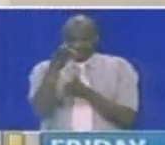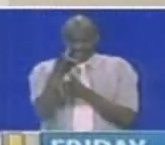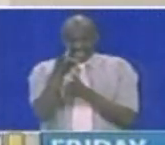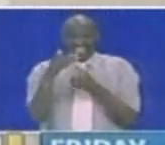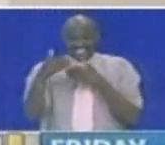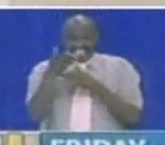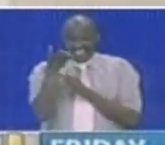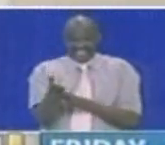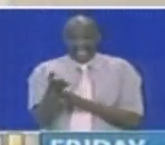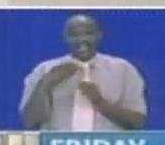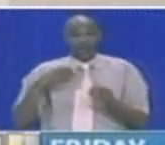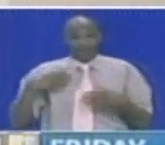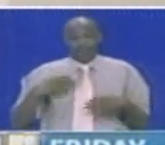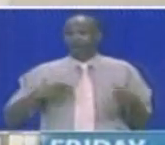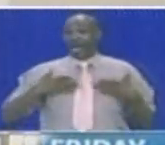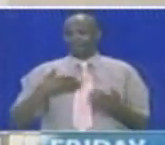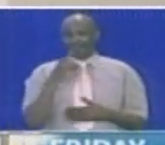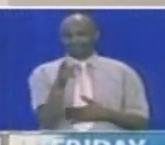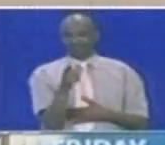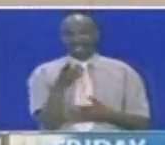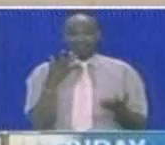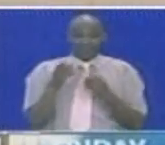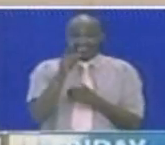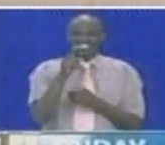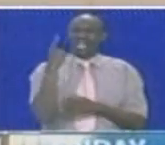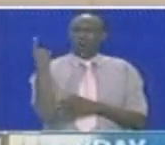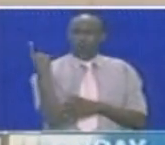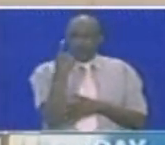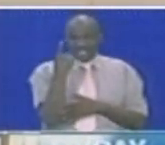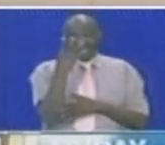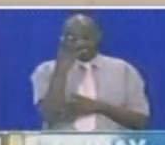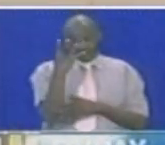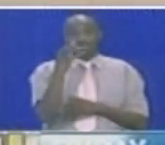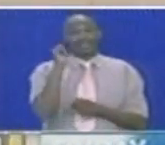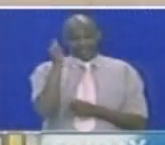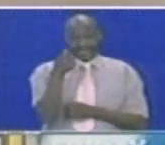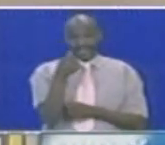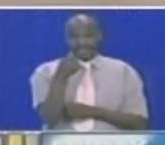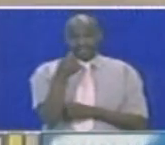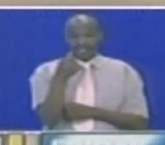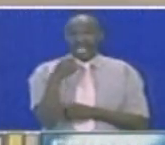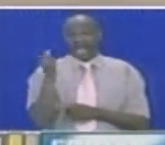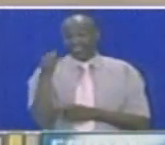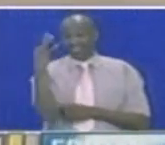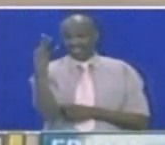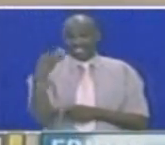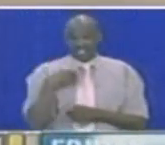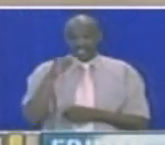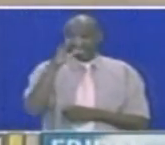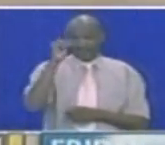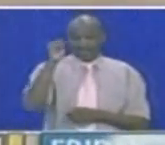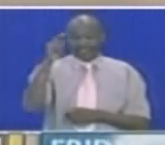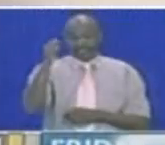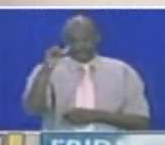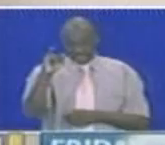their excitement is palpable. This will be one of the only four in the country. The other three are in Imenti South,